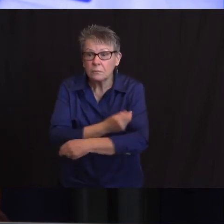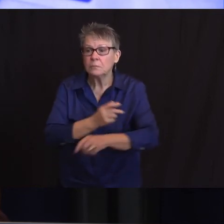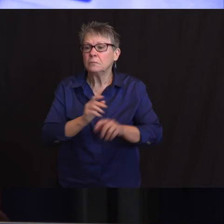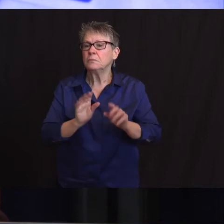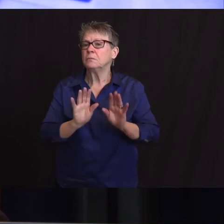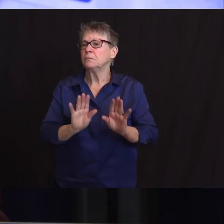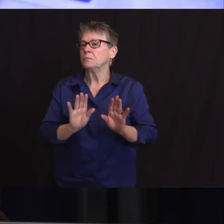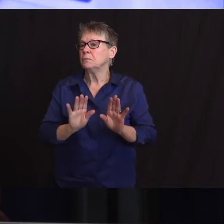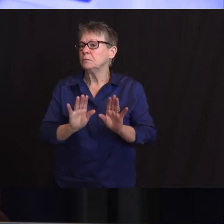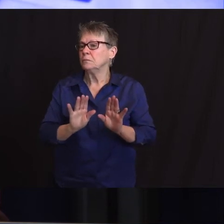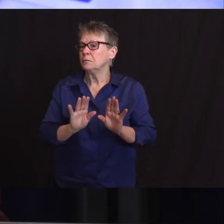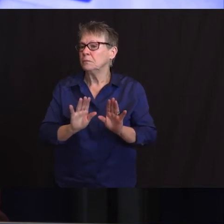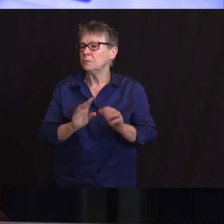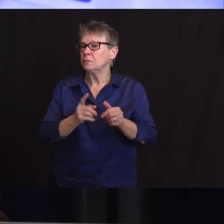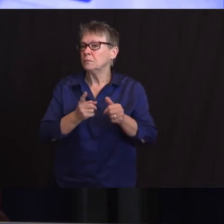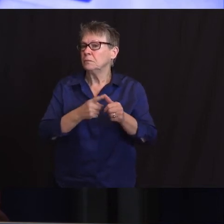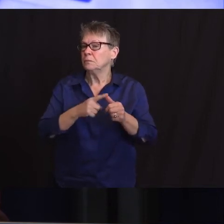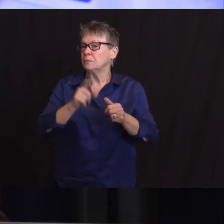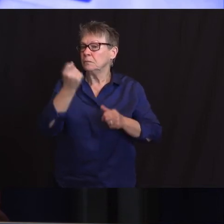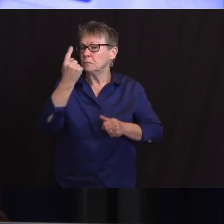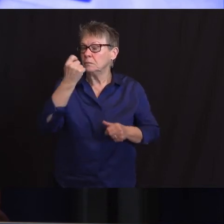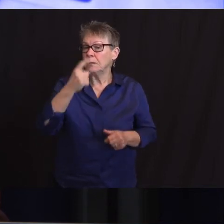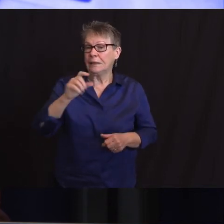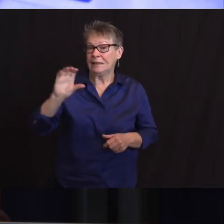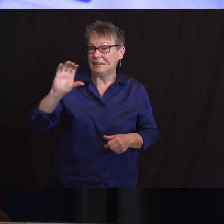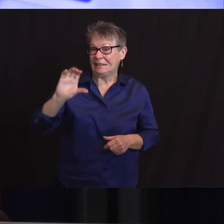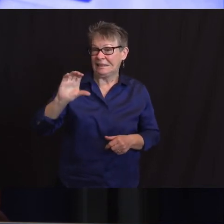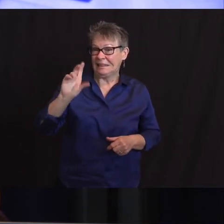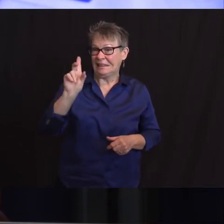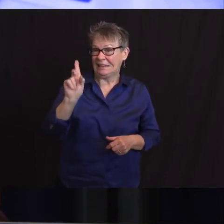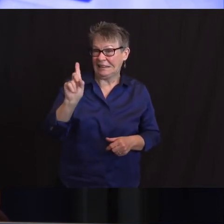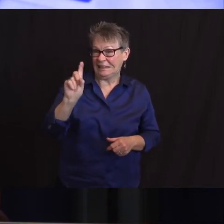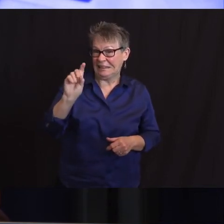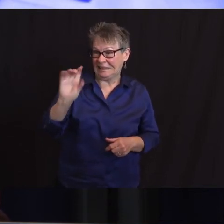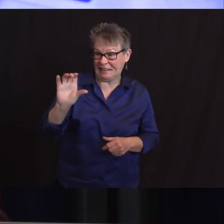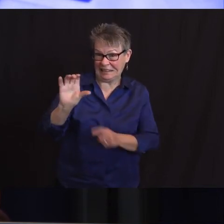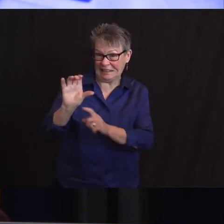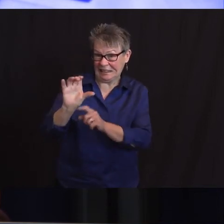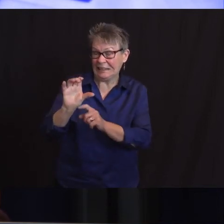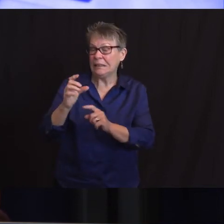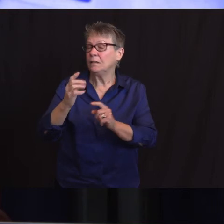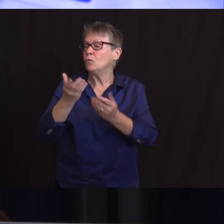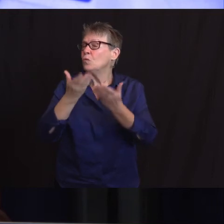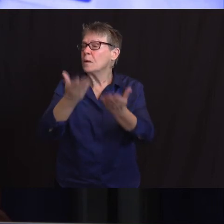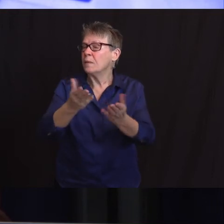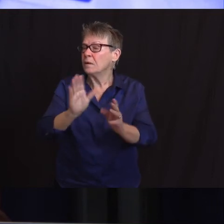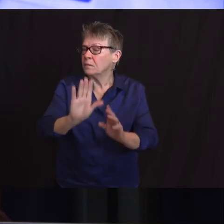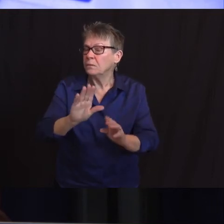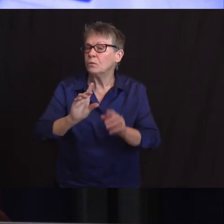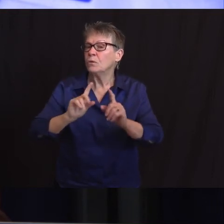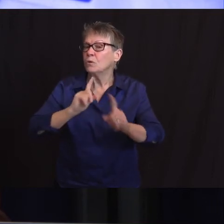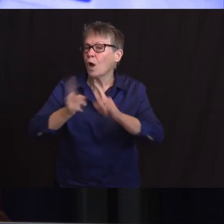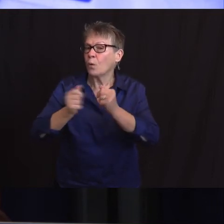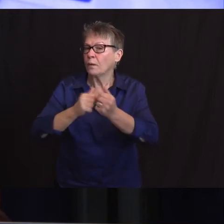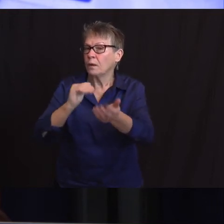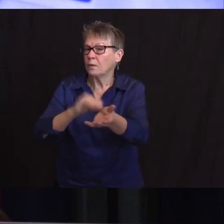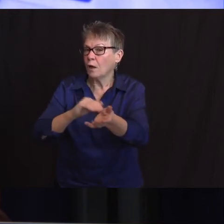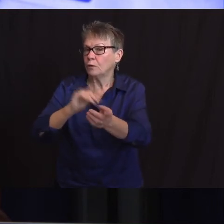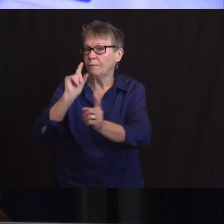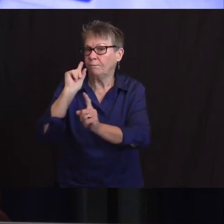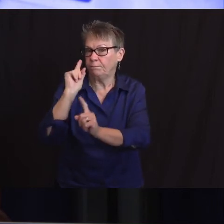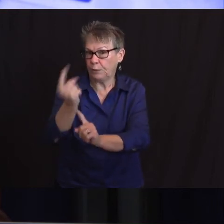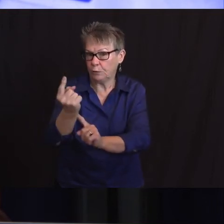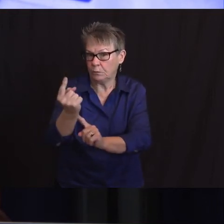Practices recommends that women talk to their healthcare provider about whether they should get vaccinated. When making